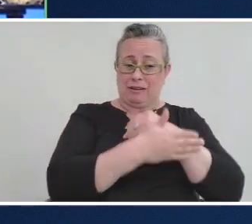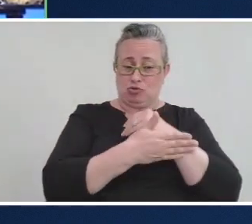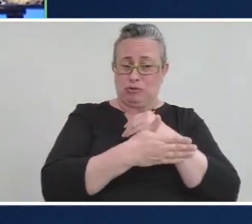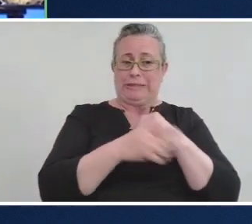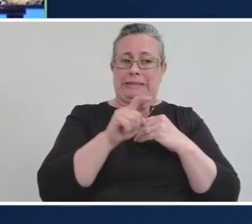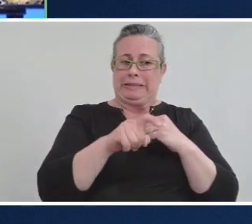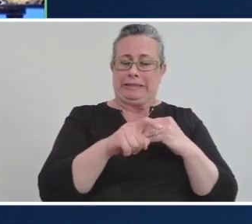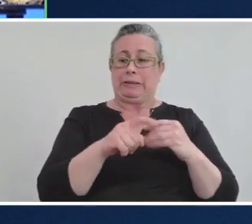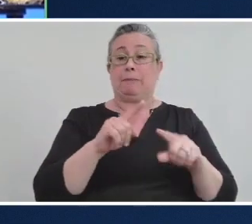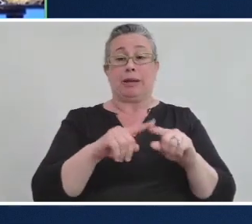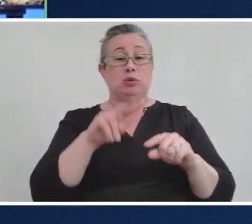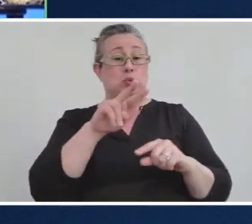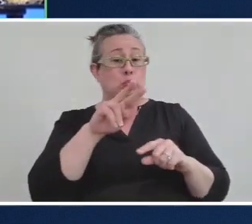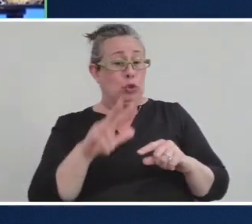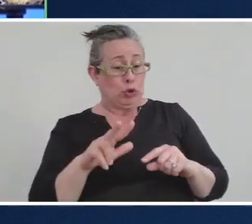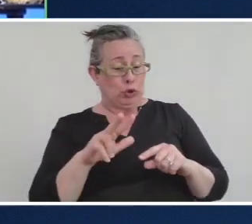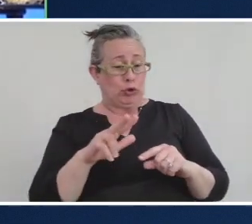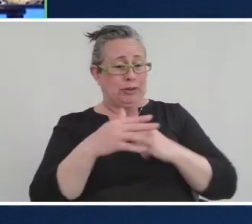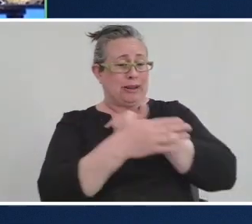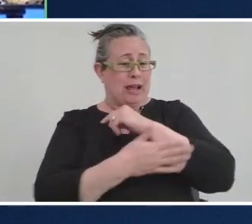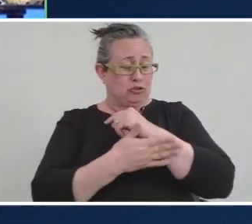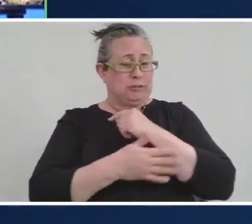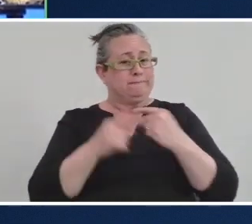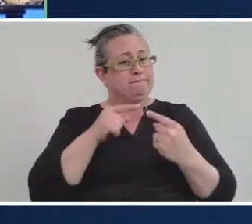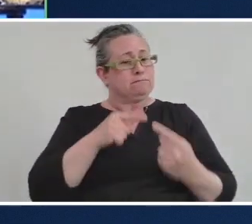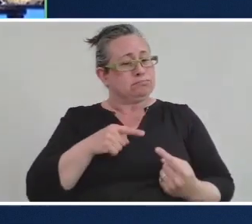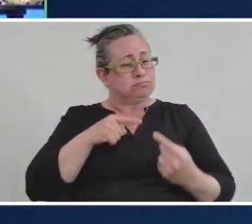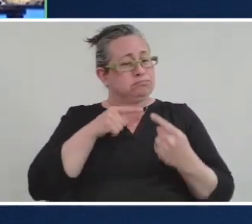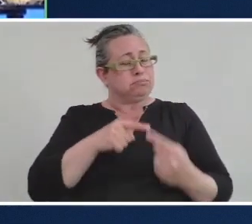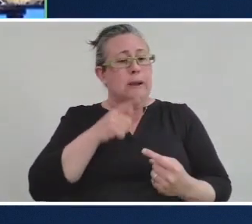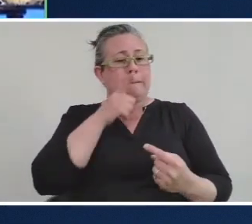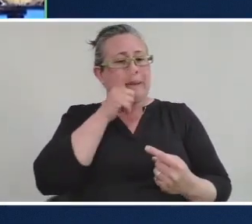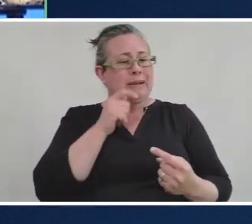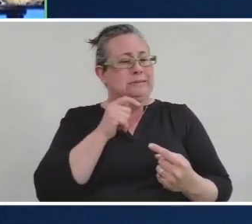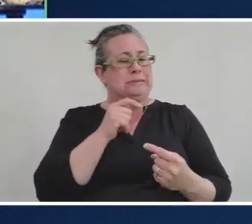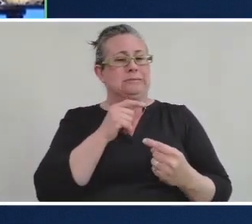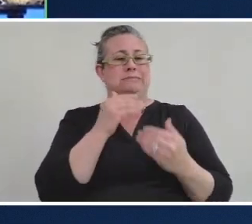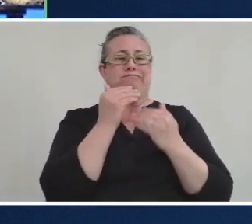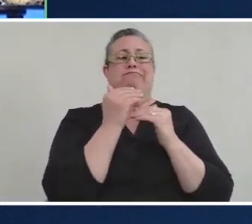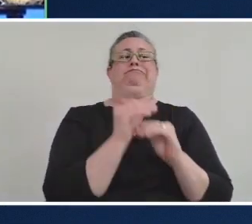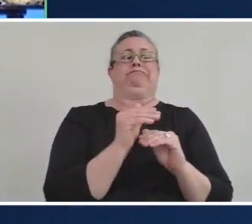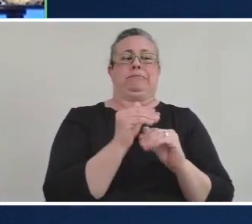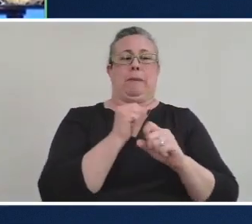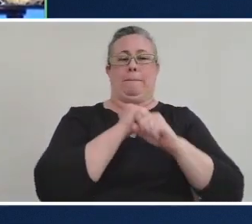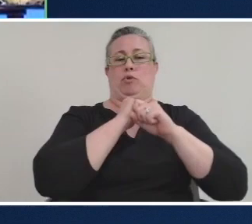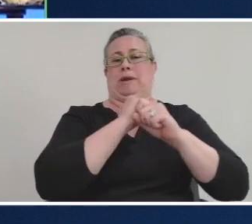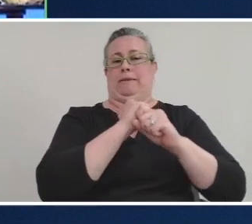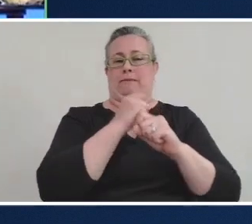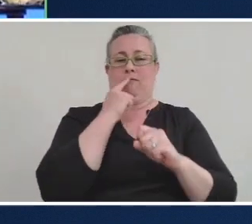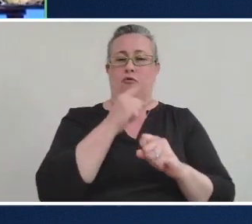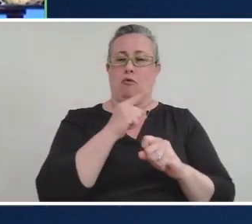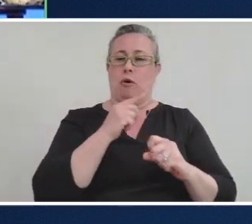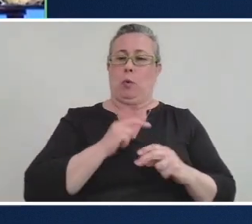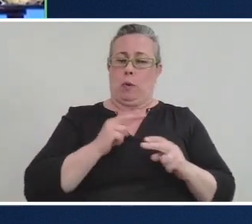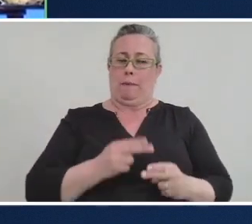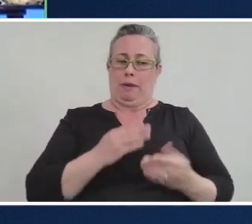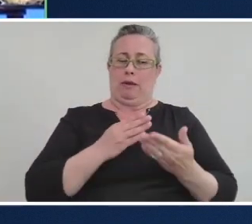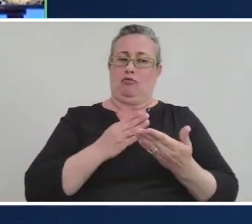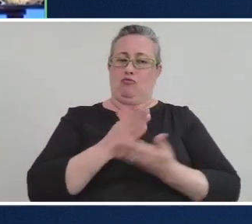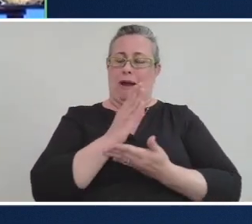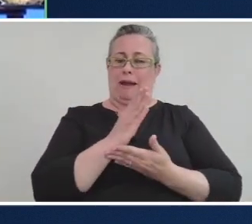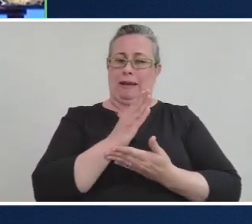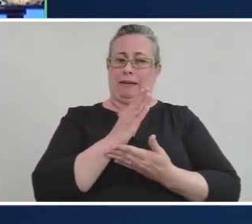two-thirds of them are struggling because of this lack of protection for, you know, human rights defenders and